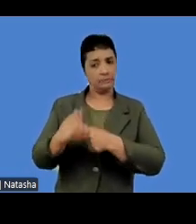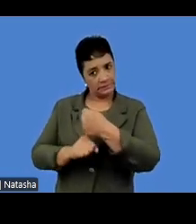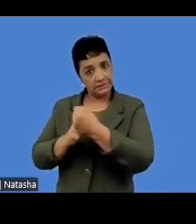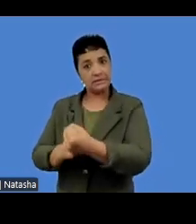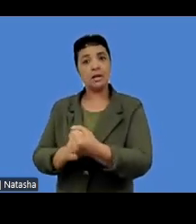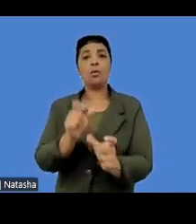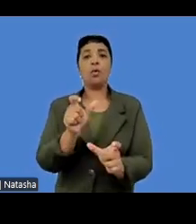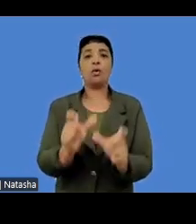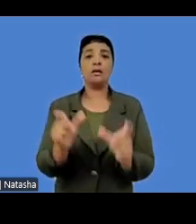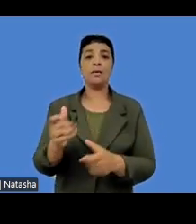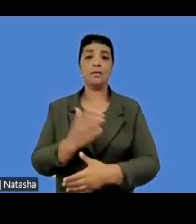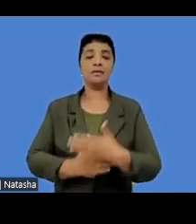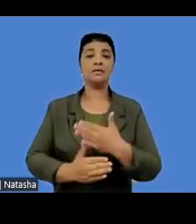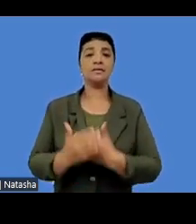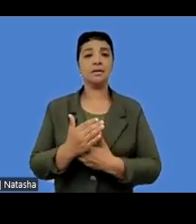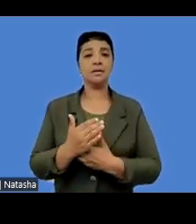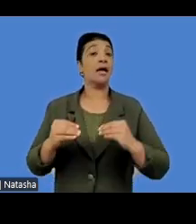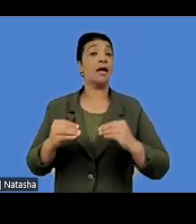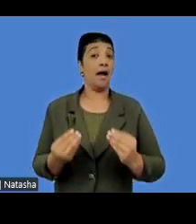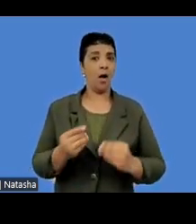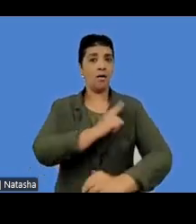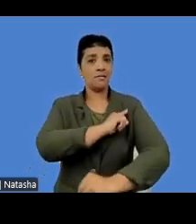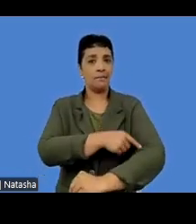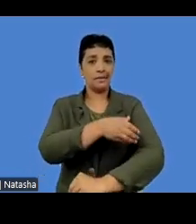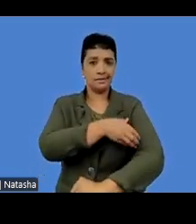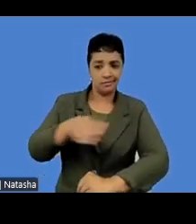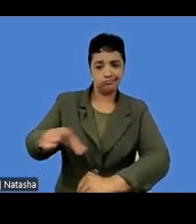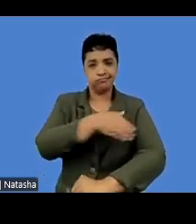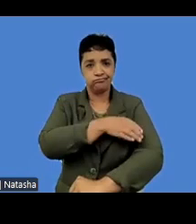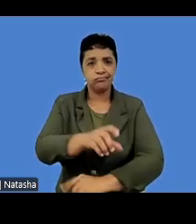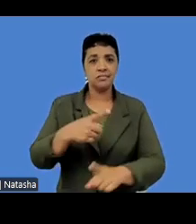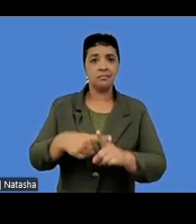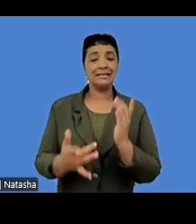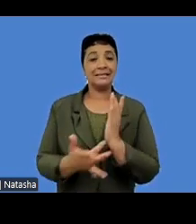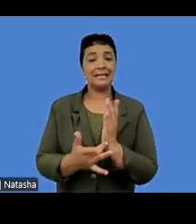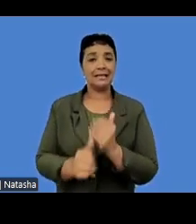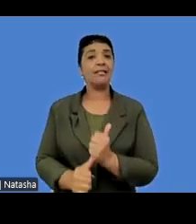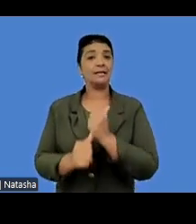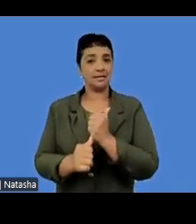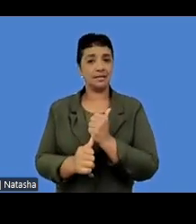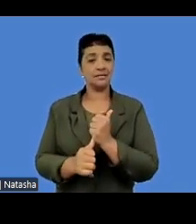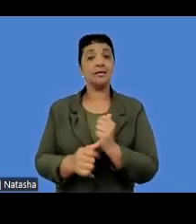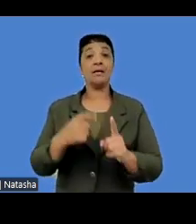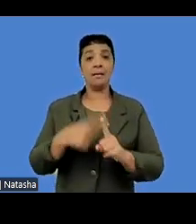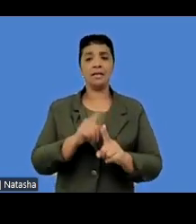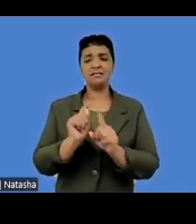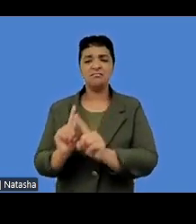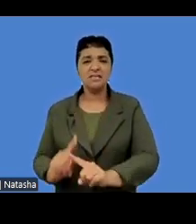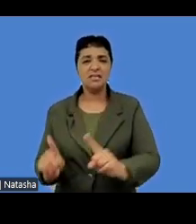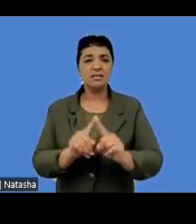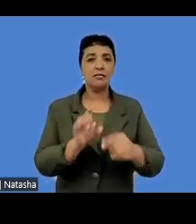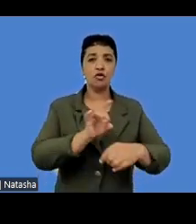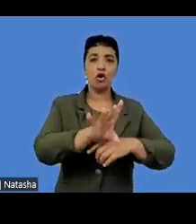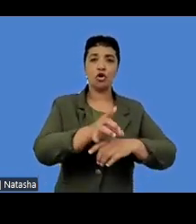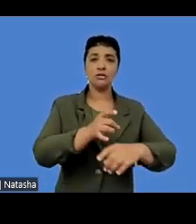with disabilities through capacity building and technical assistance. She has also served on several consultancy